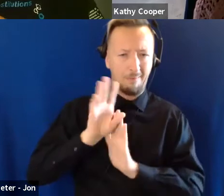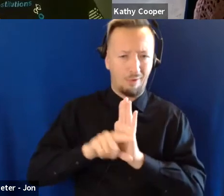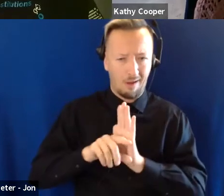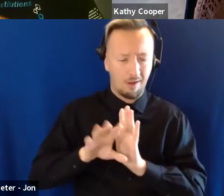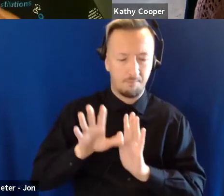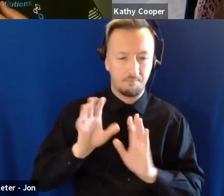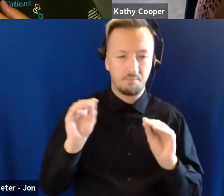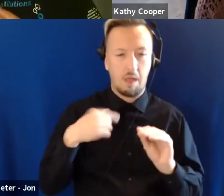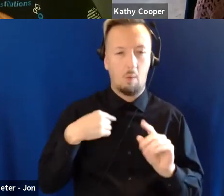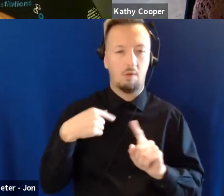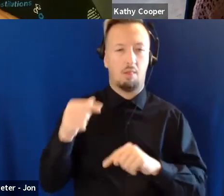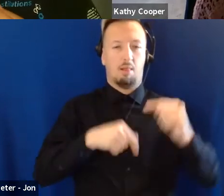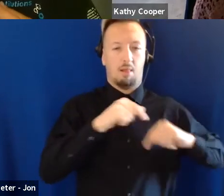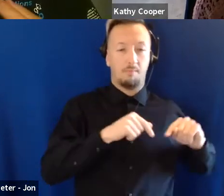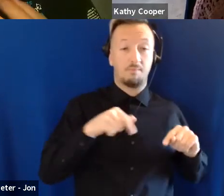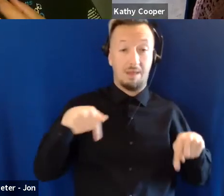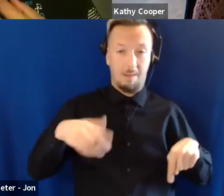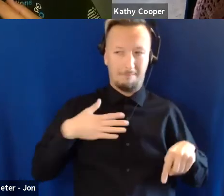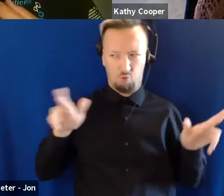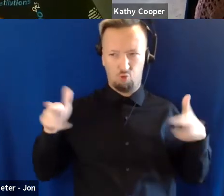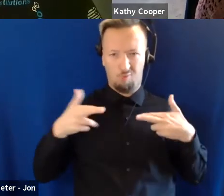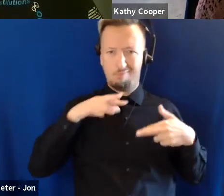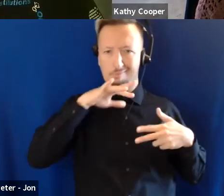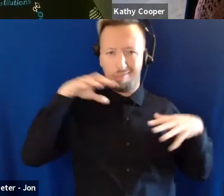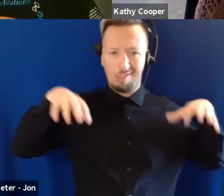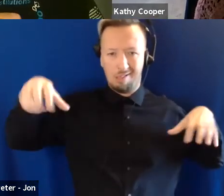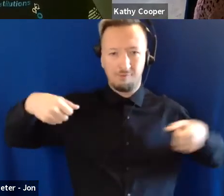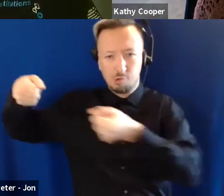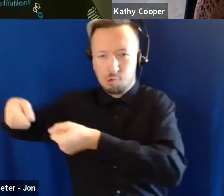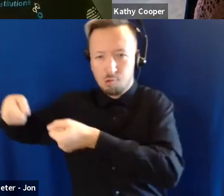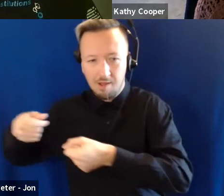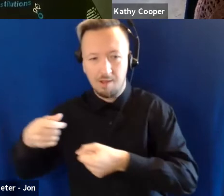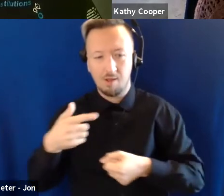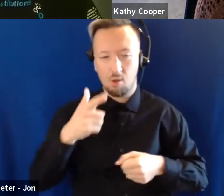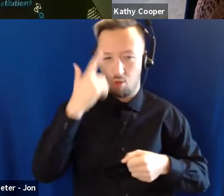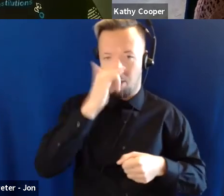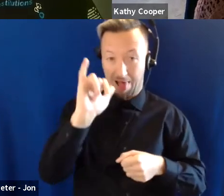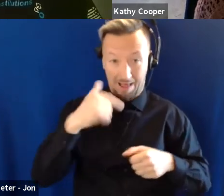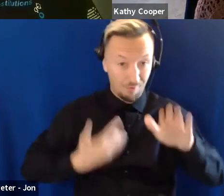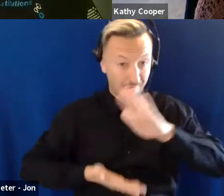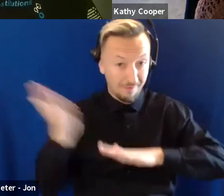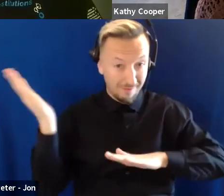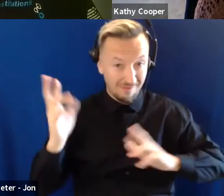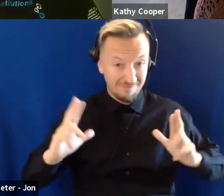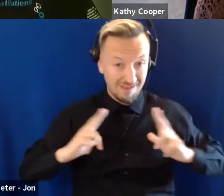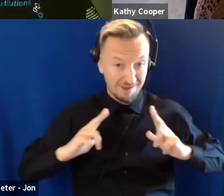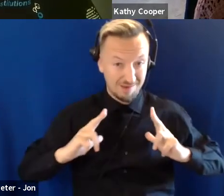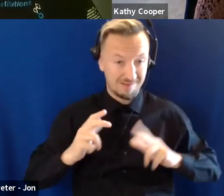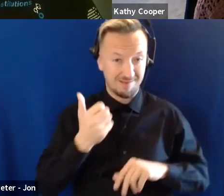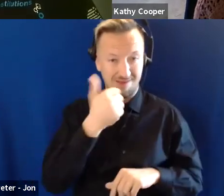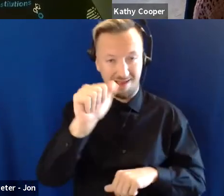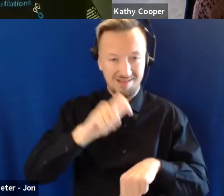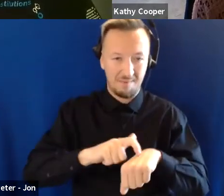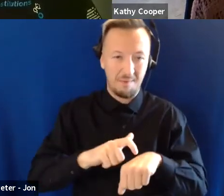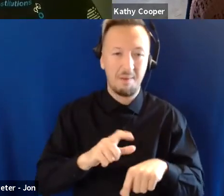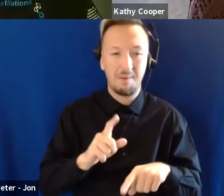I am in a very cluttered room. You can see suitcases. It's like I'm ready to go on vacation at any point. So, but